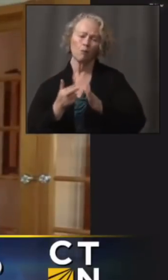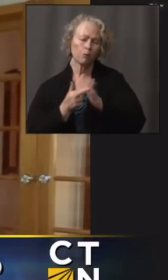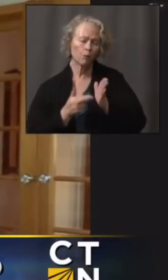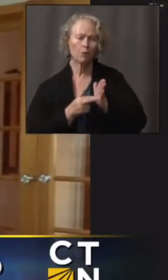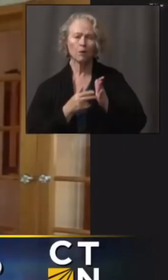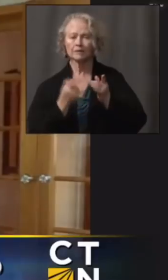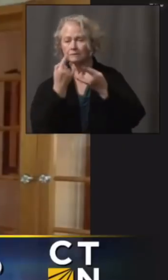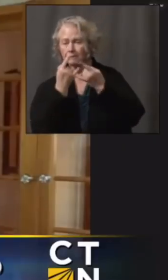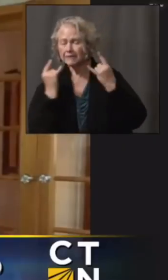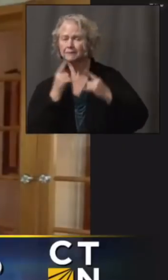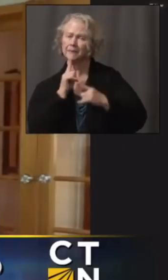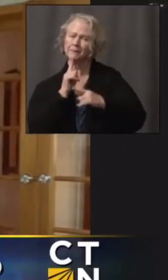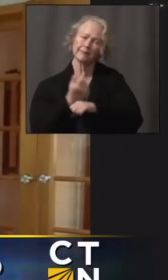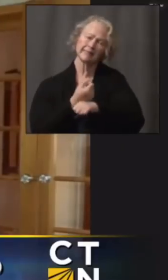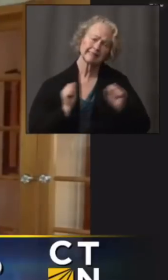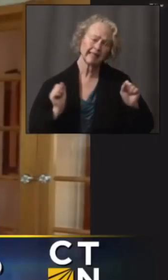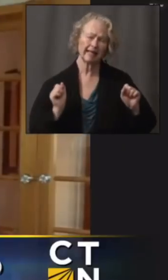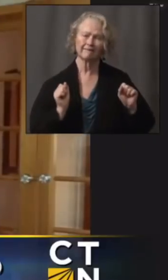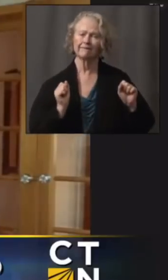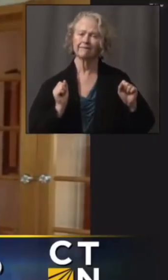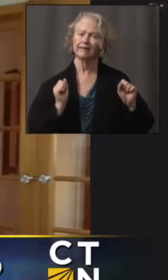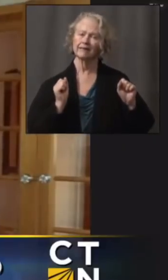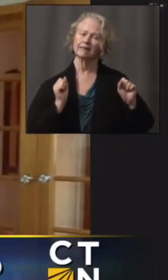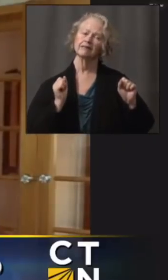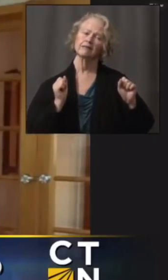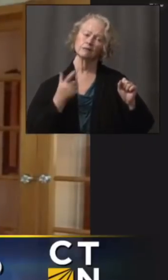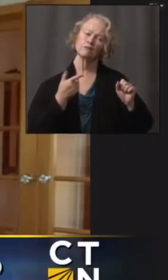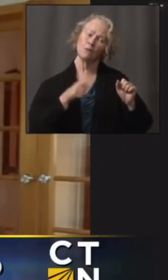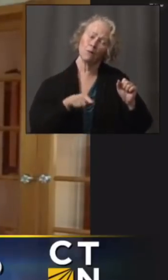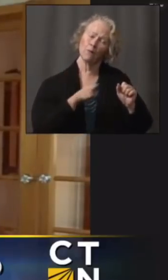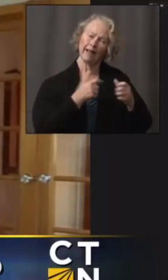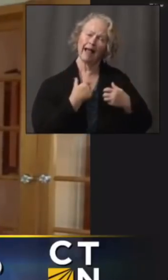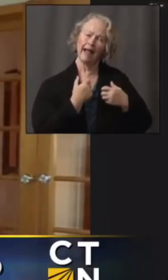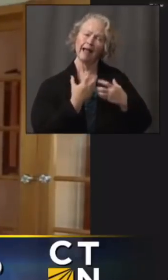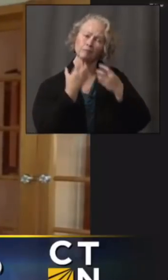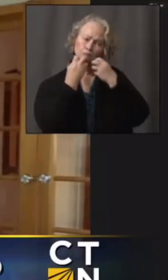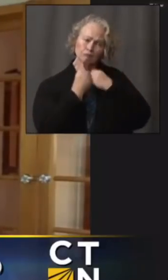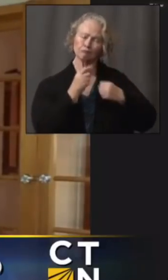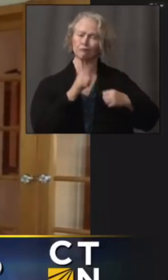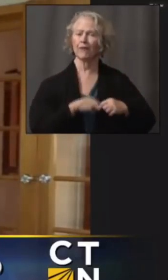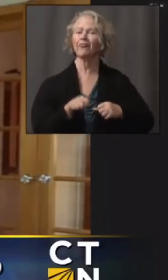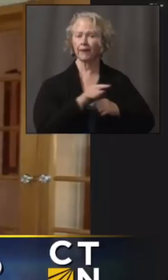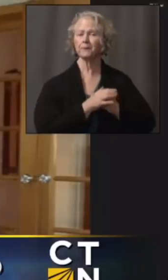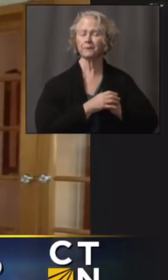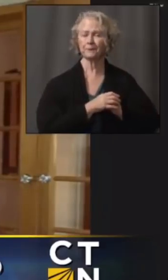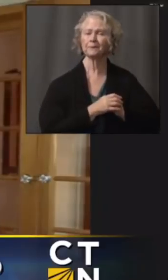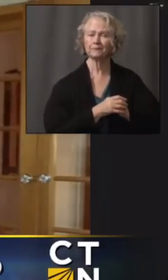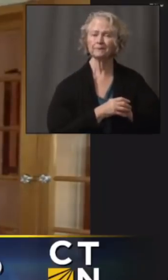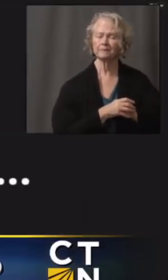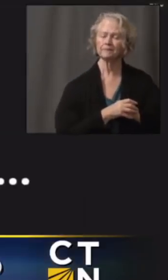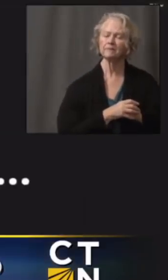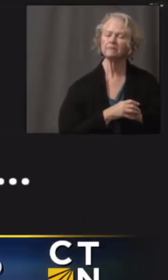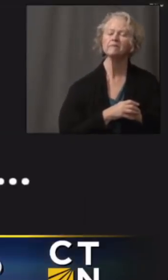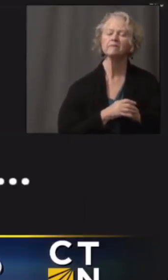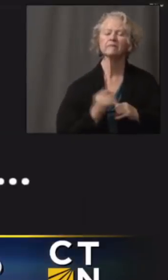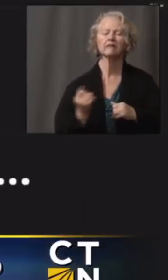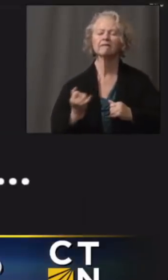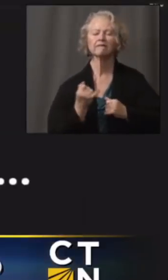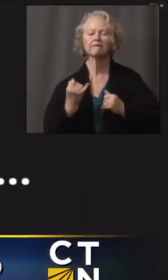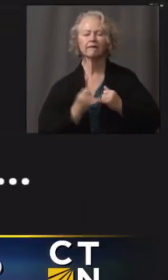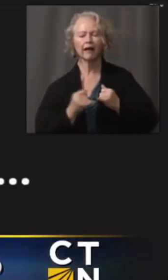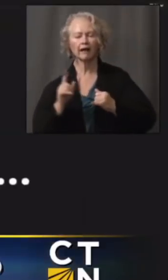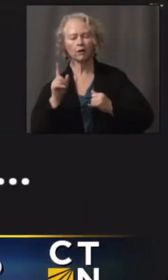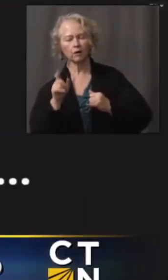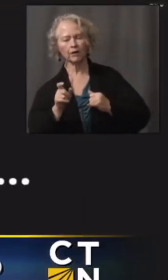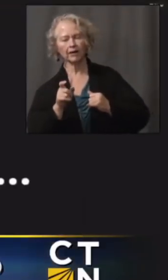this holiday season, to help protect those hospital workers who've been doing such an amazing job. And finally, Governor, have you